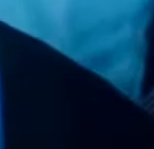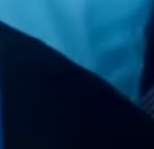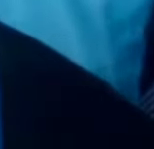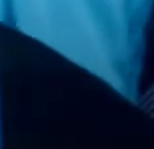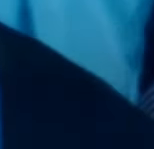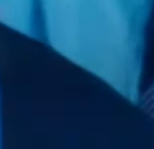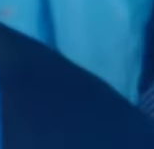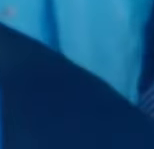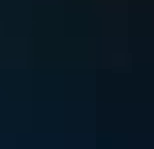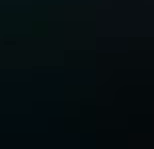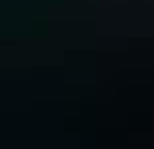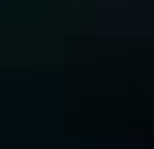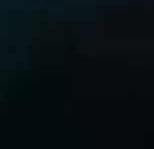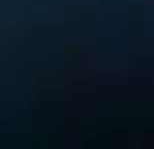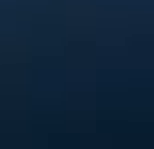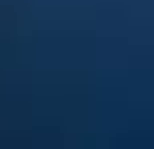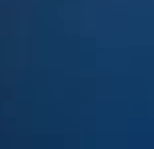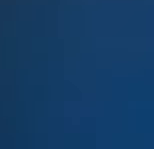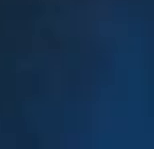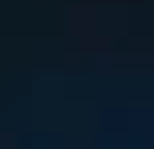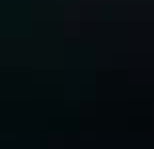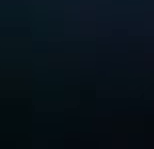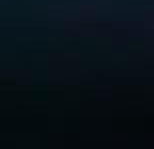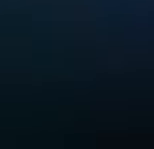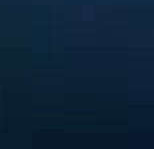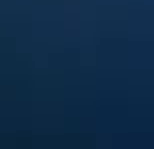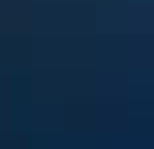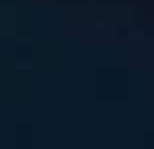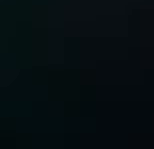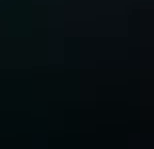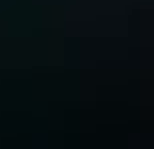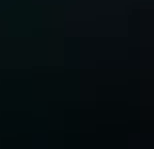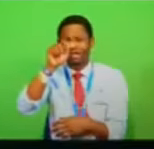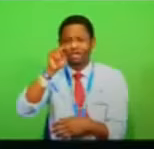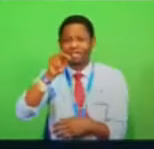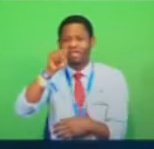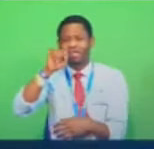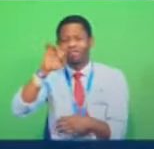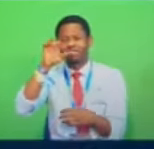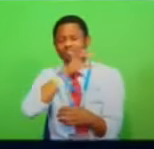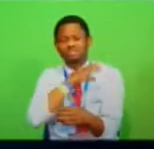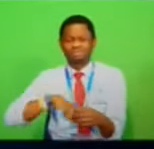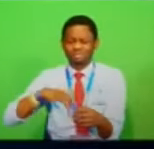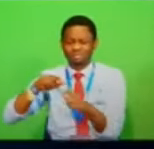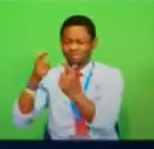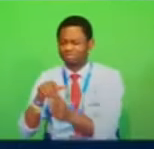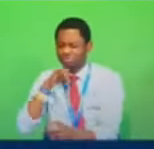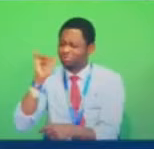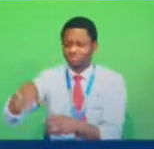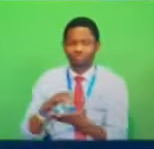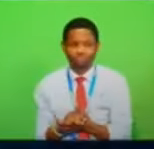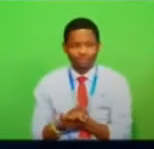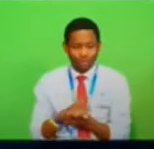They went out of us, but they are not part of us. These are the Antichrist. That is not what the Bible says. Hallelujah. And so let's